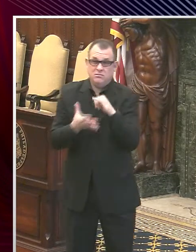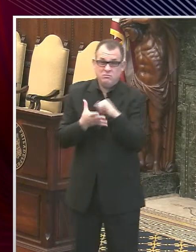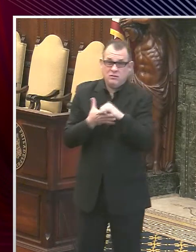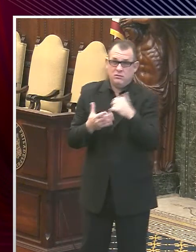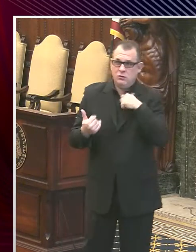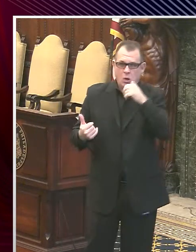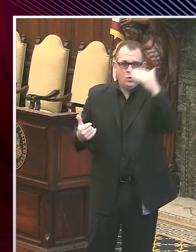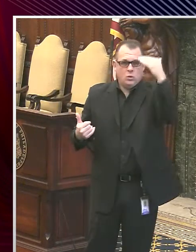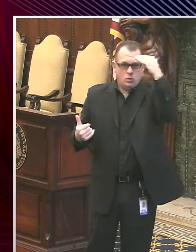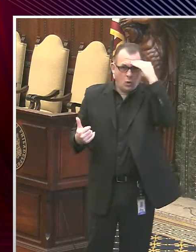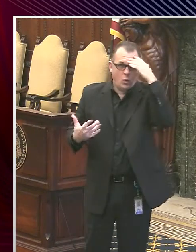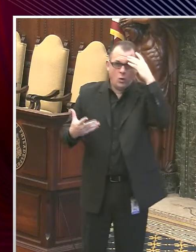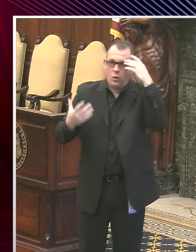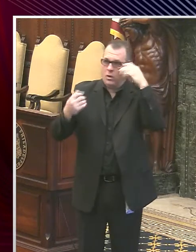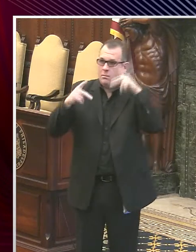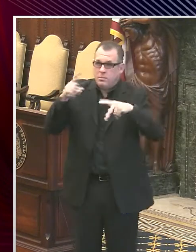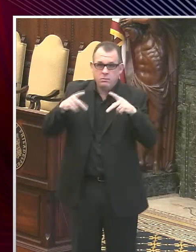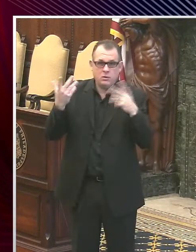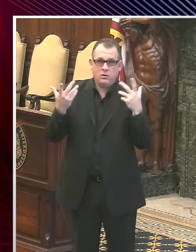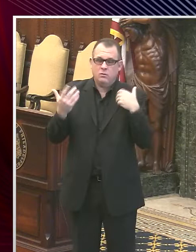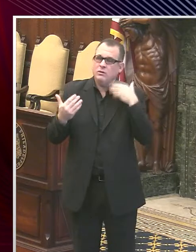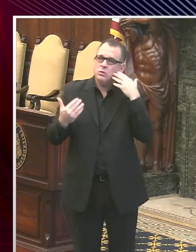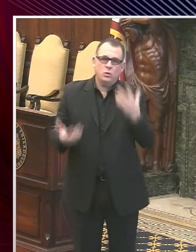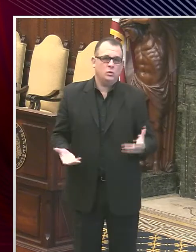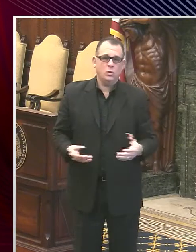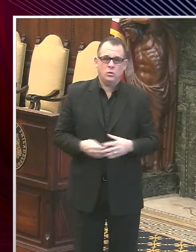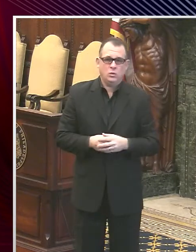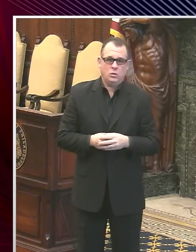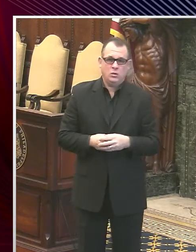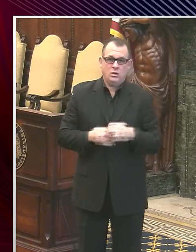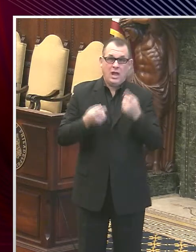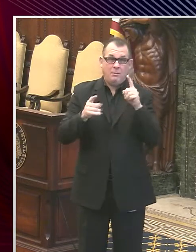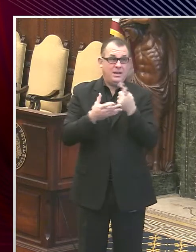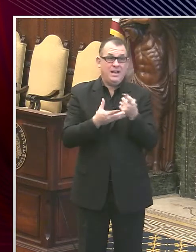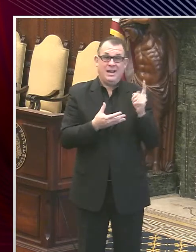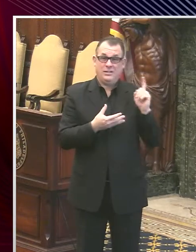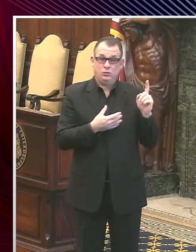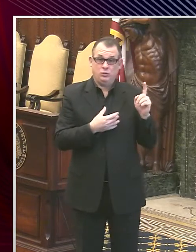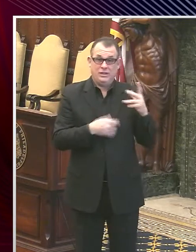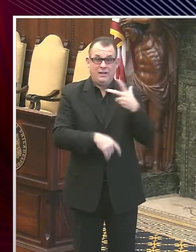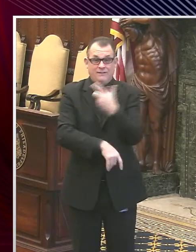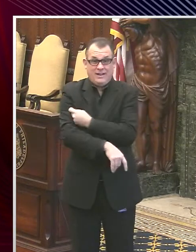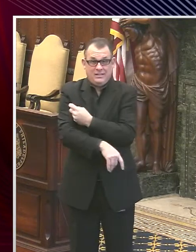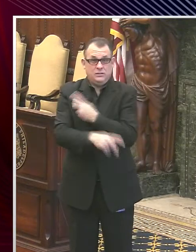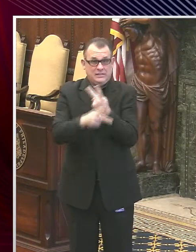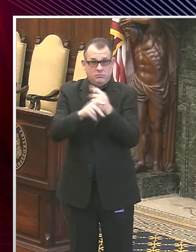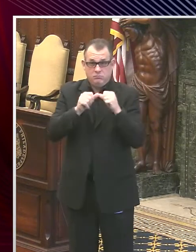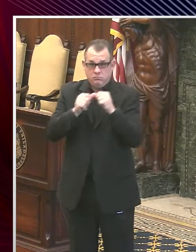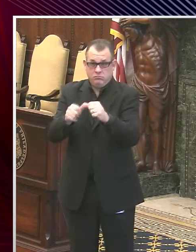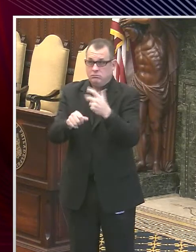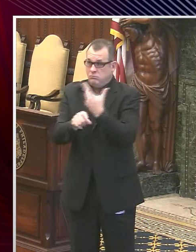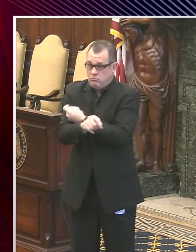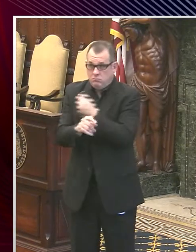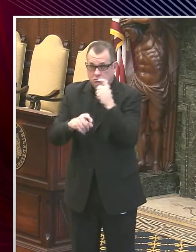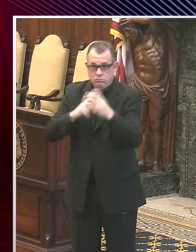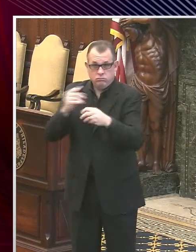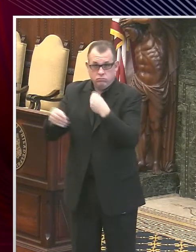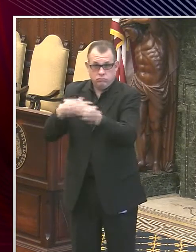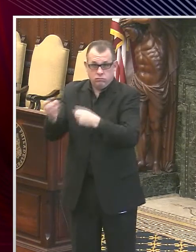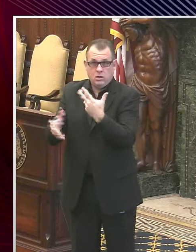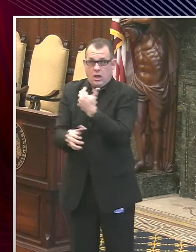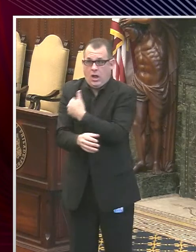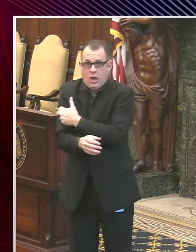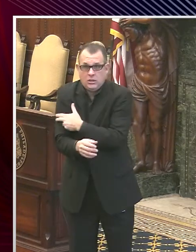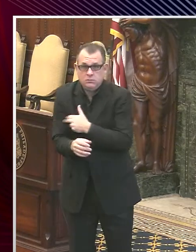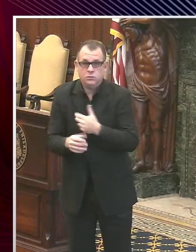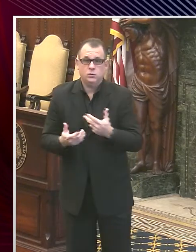know if we don't know how many doses we're going to be getting. Now, last week, vaccinations were continued in hospitals, and they